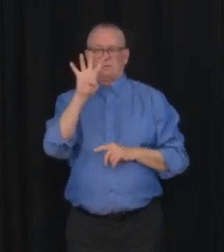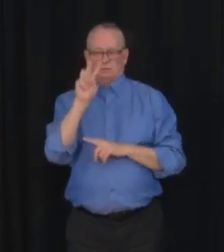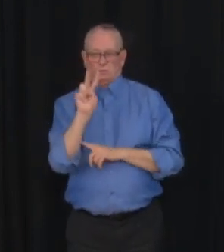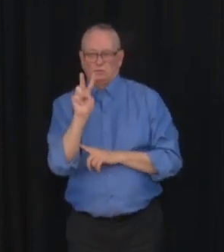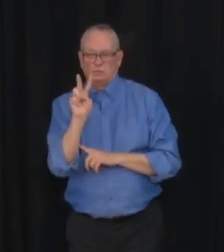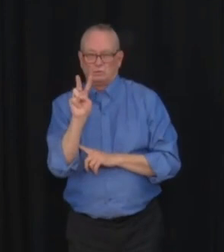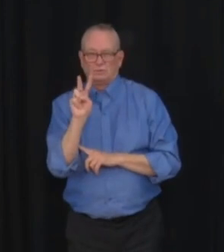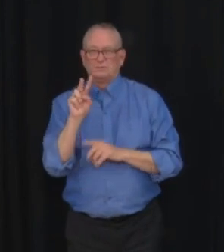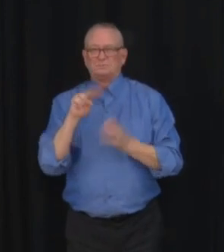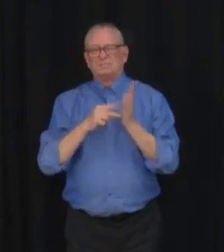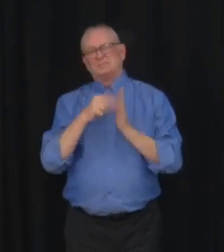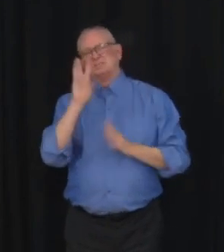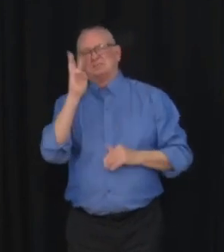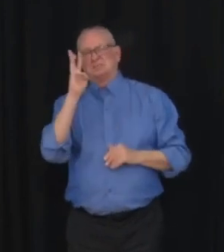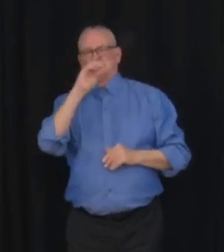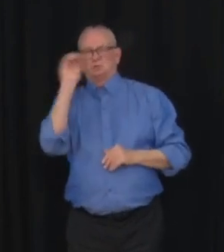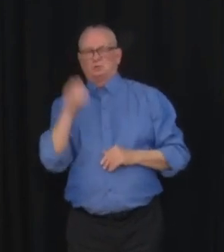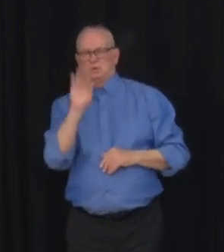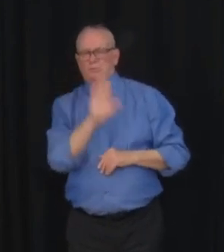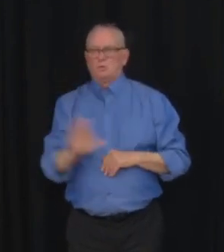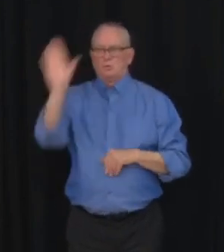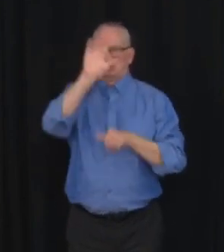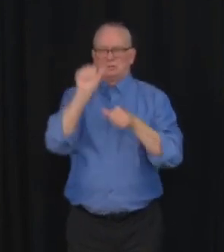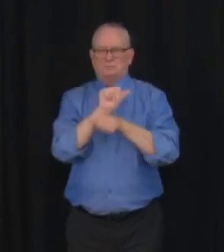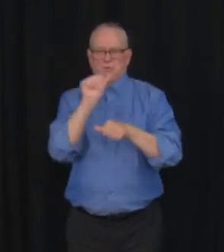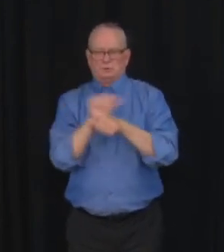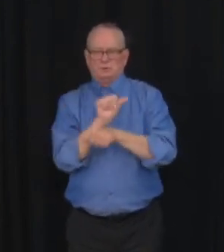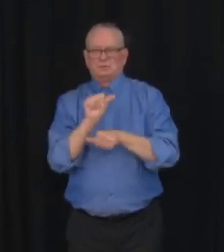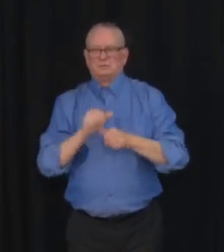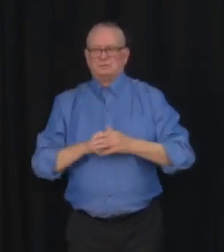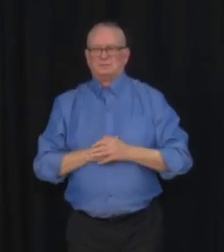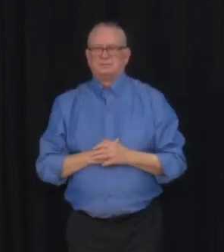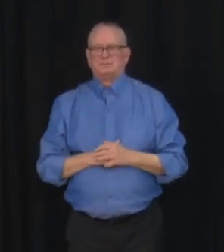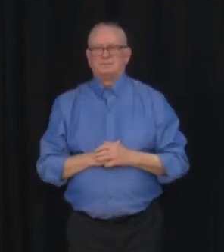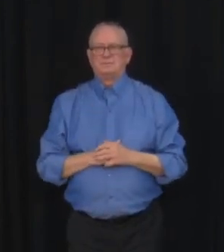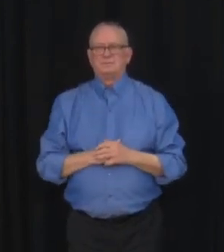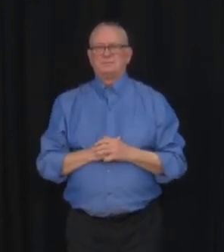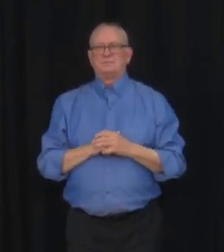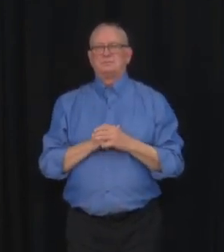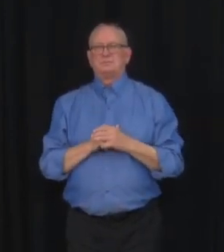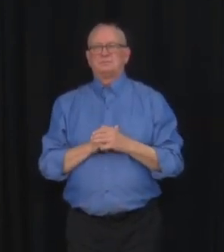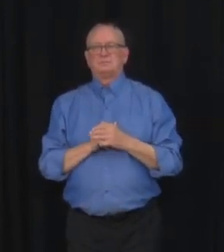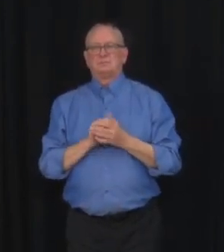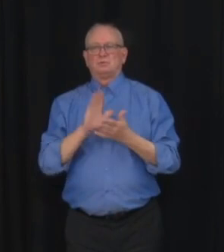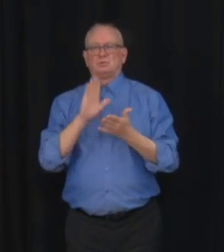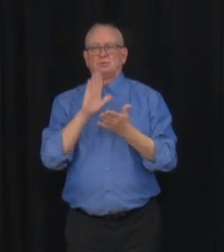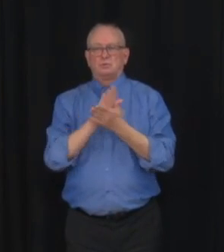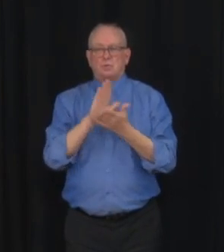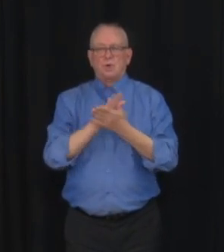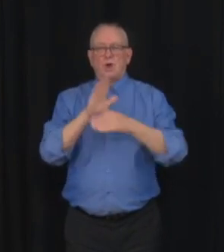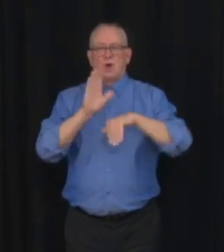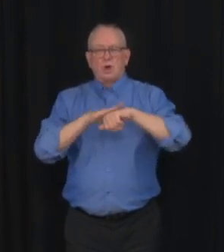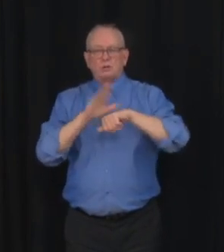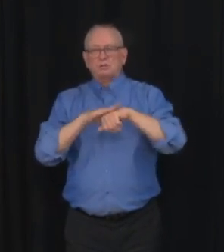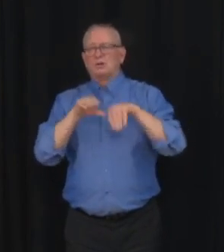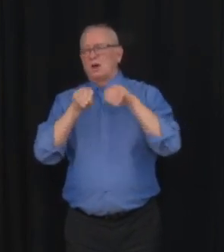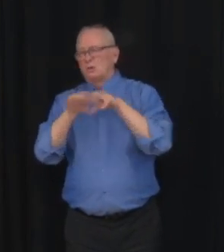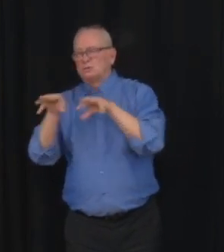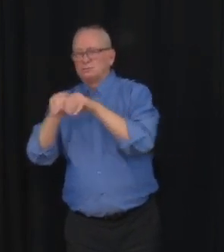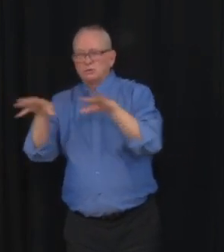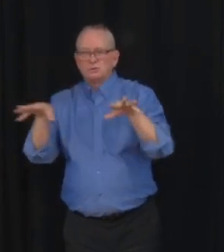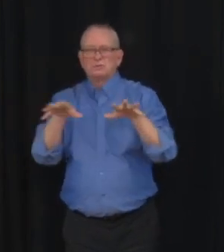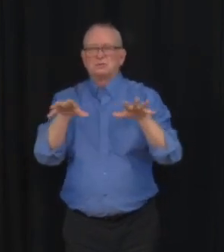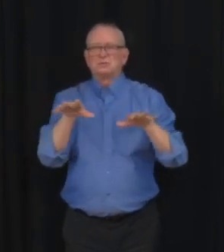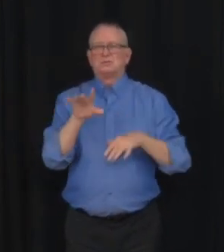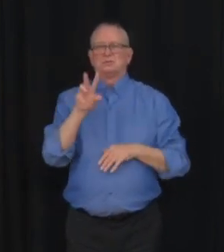7,700 tests. Our positivity rate was about 6%. There are currently active alerts or outbreaks